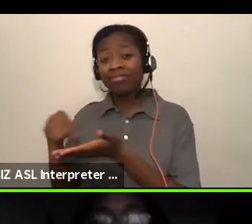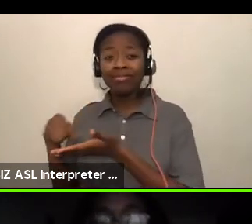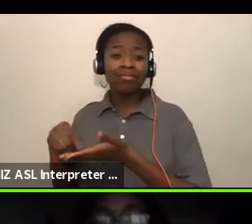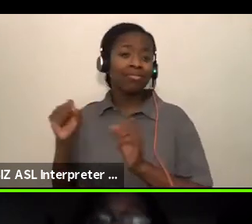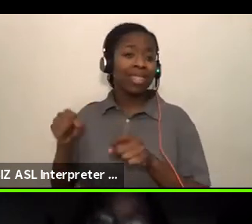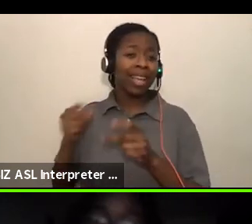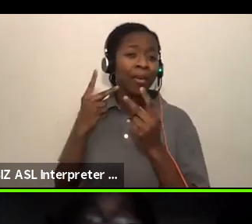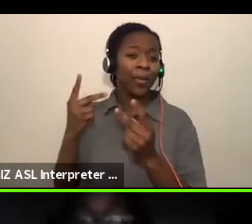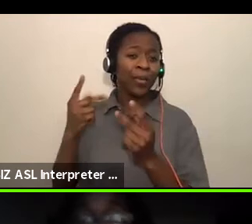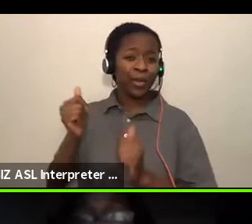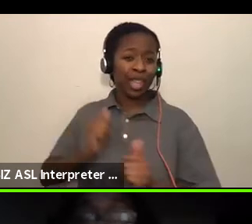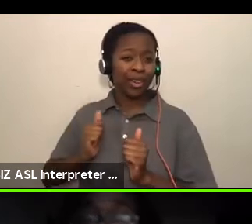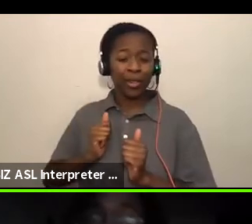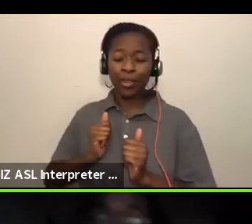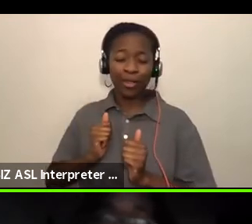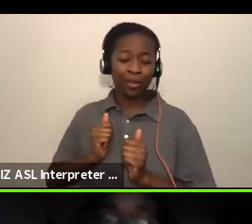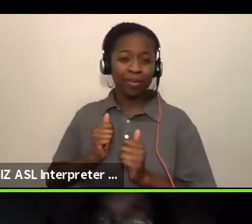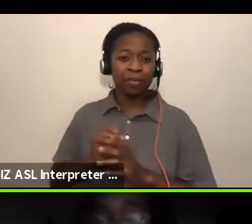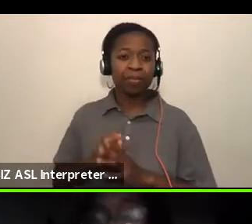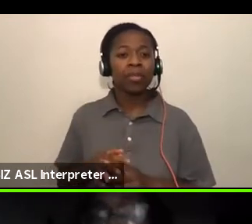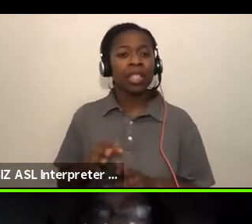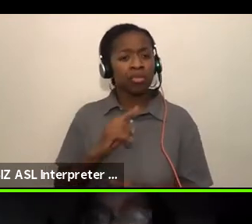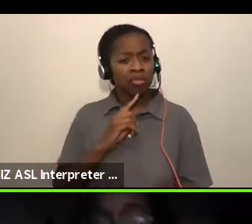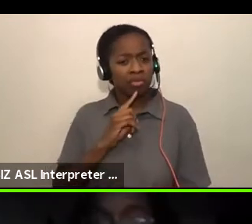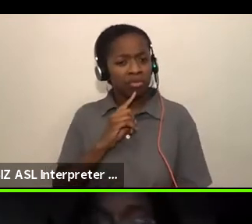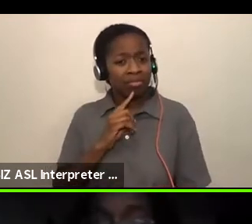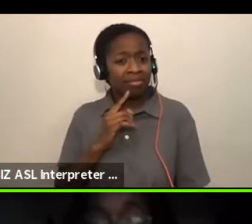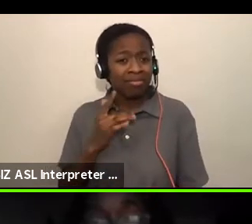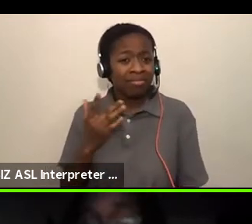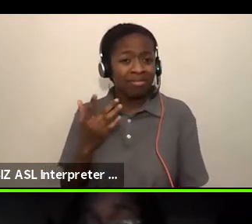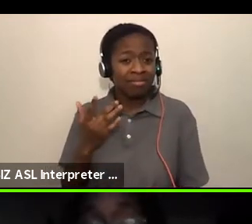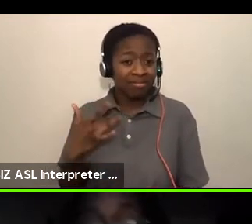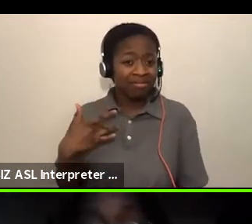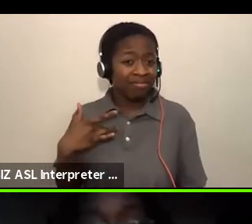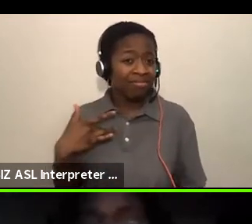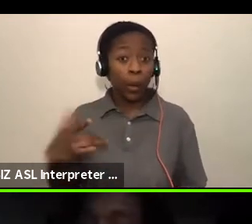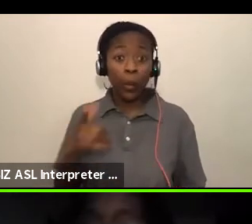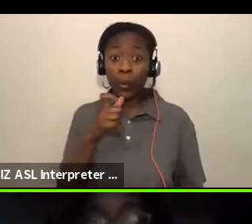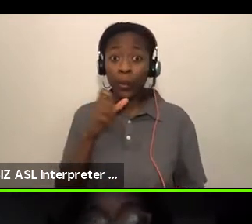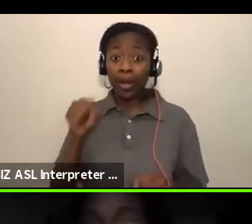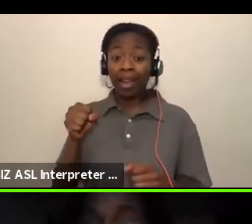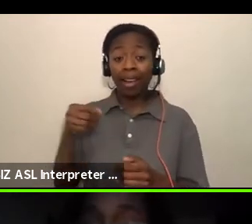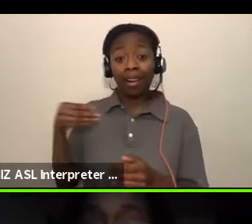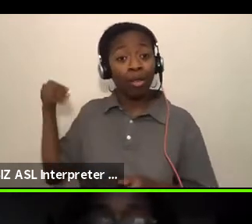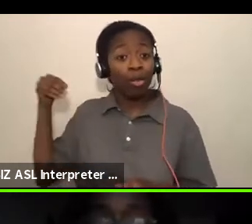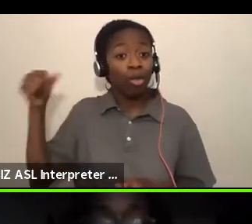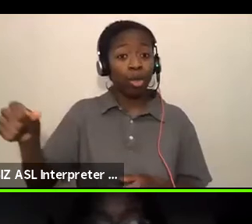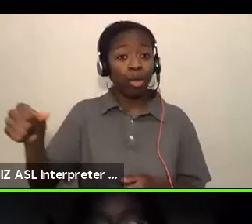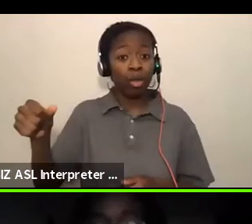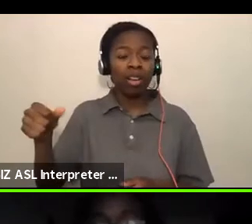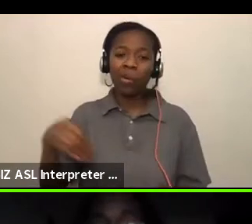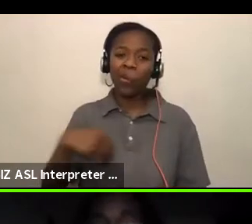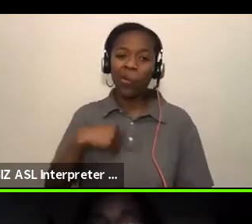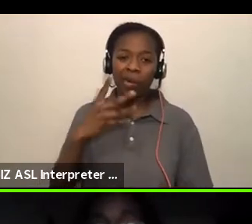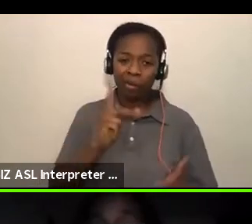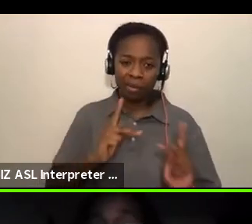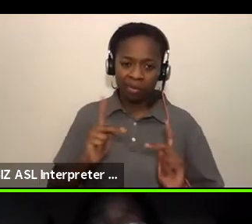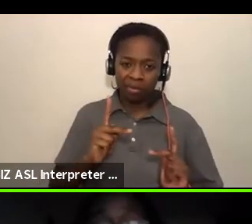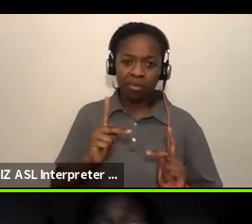And when you point it to that, it's usually always gonna end up being a predominantly white, all white audience or